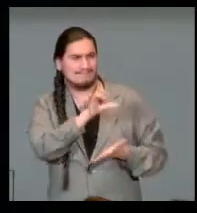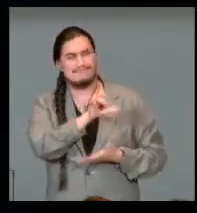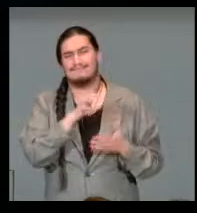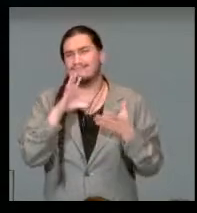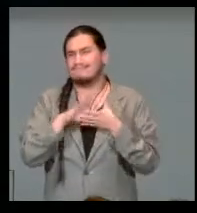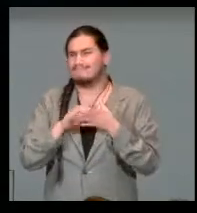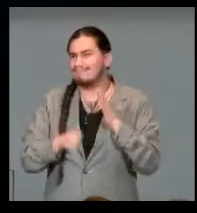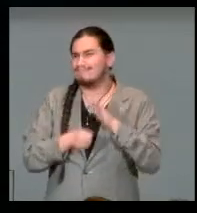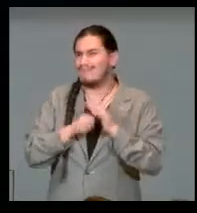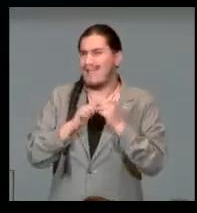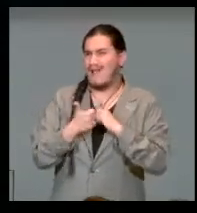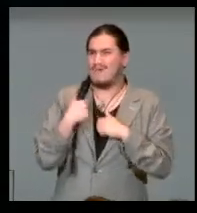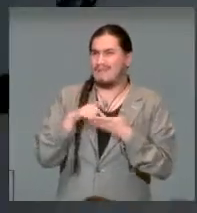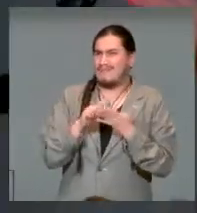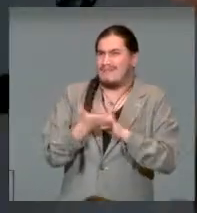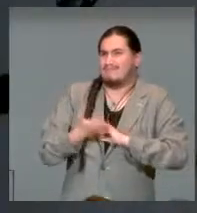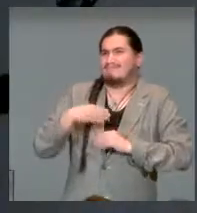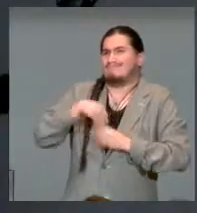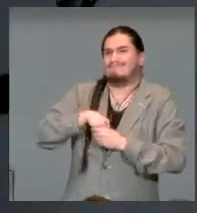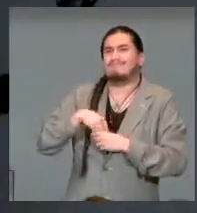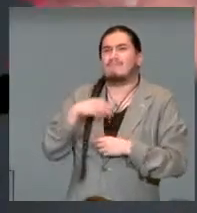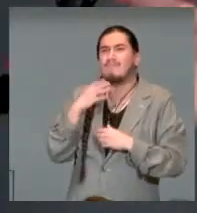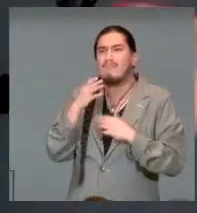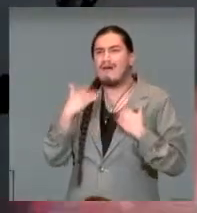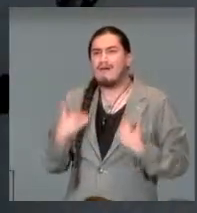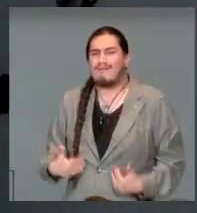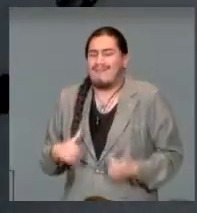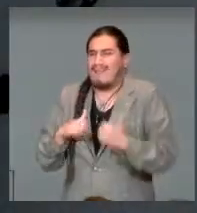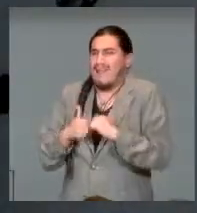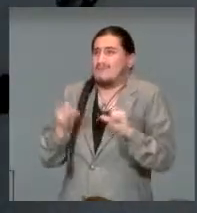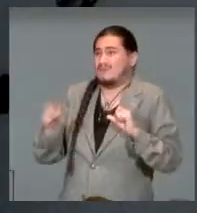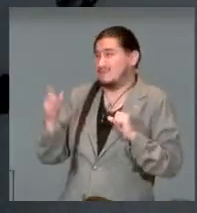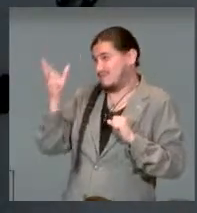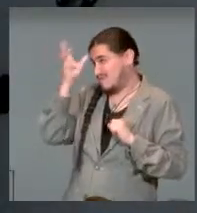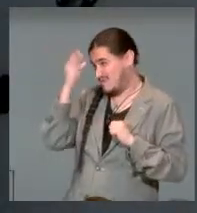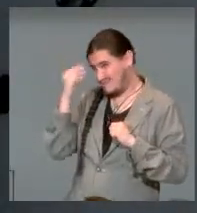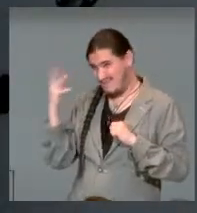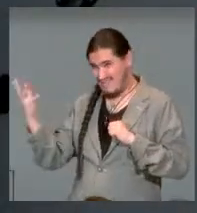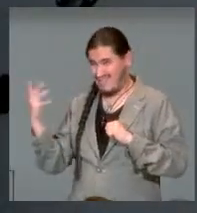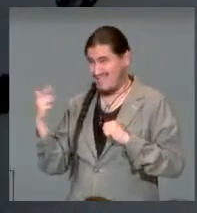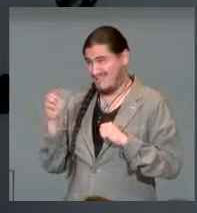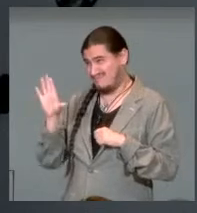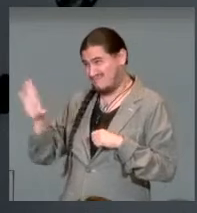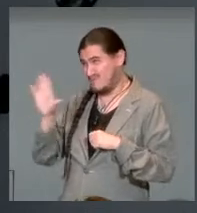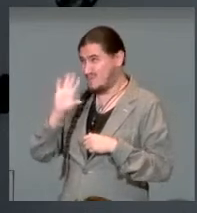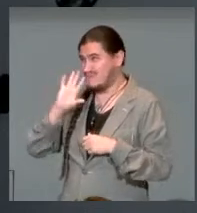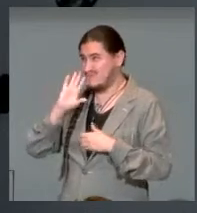I got stuck in this body and how the hell I'm supposed to tell my father I'm his daughter too.